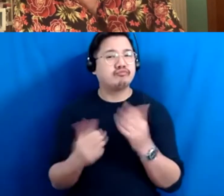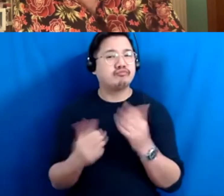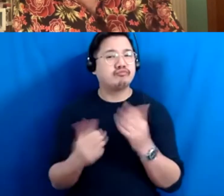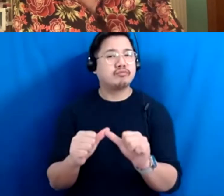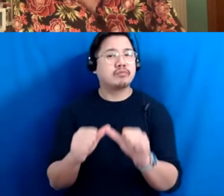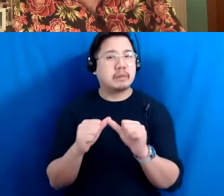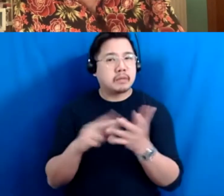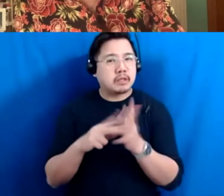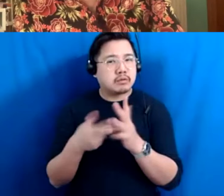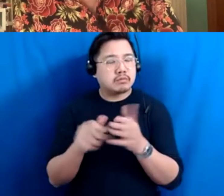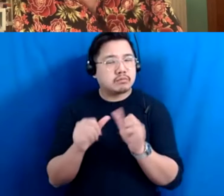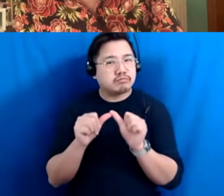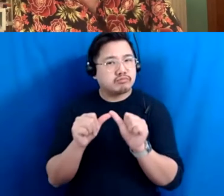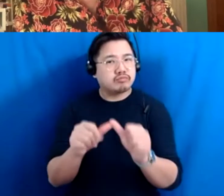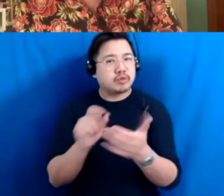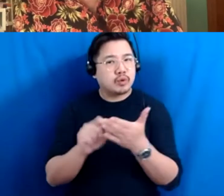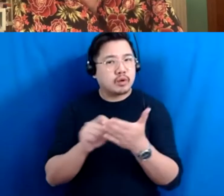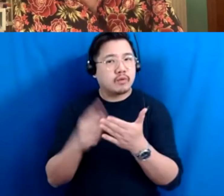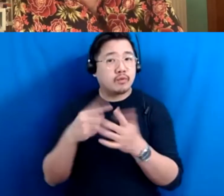and years of writing.